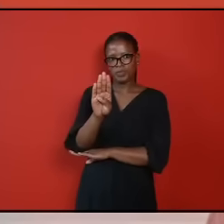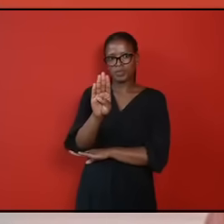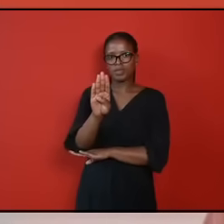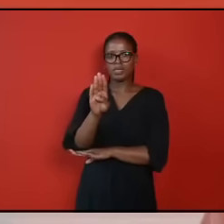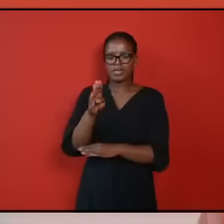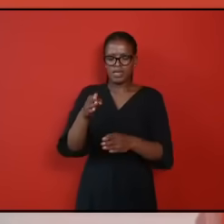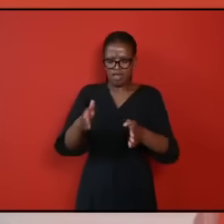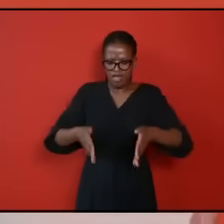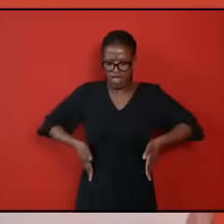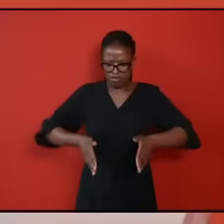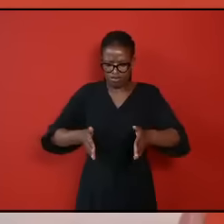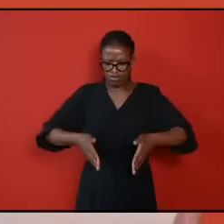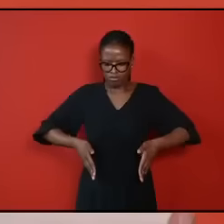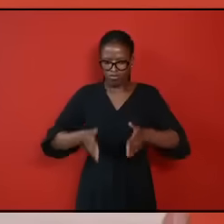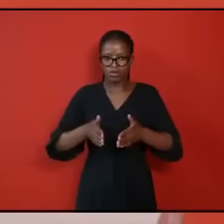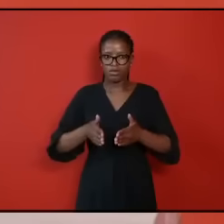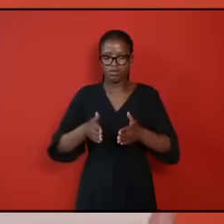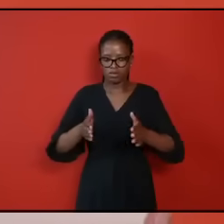people entered FNB.